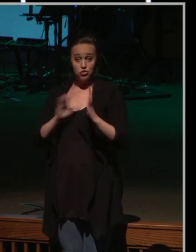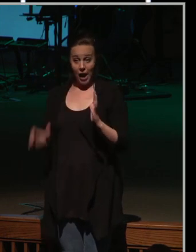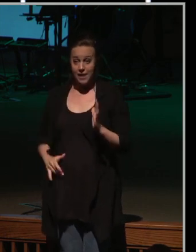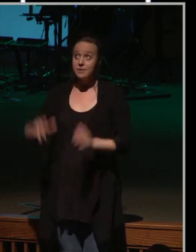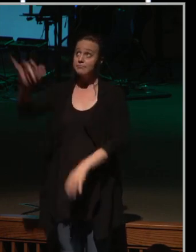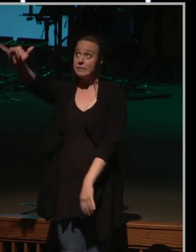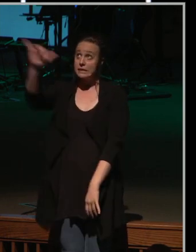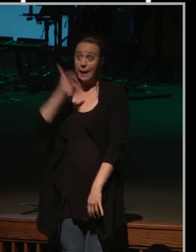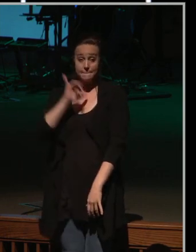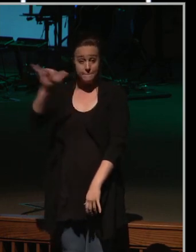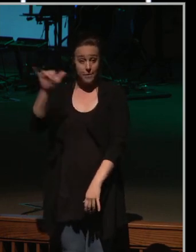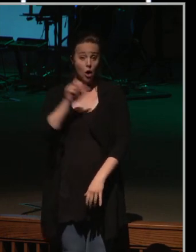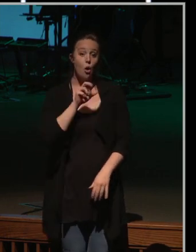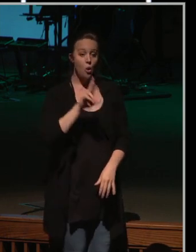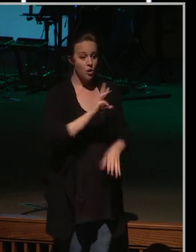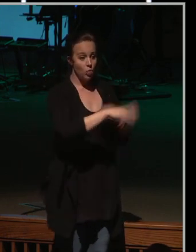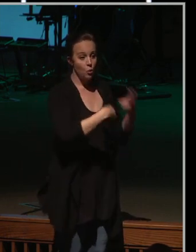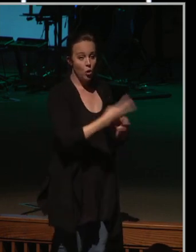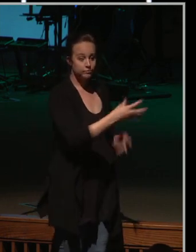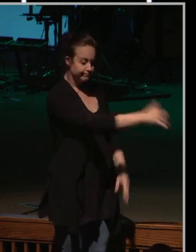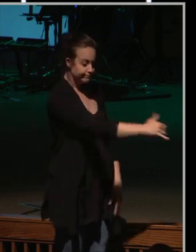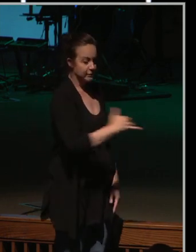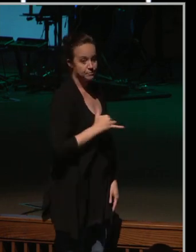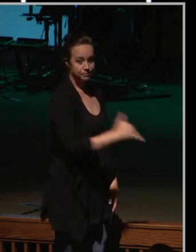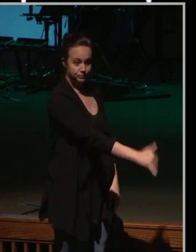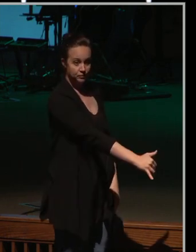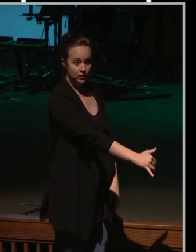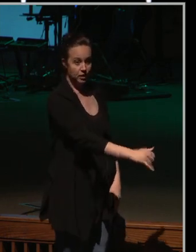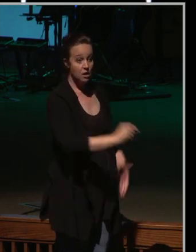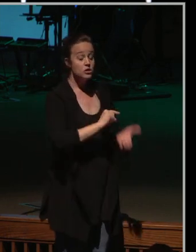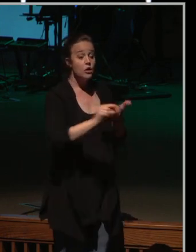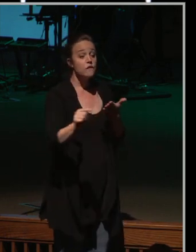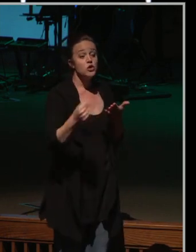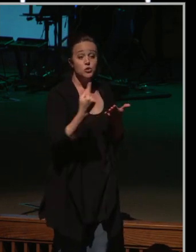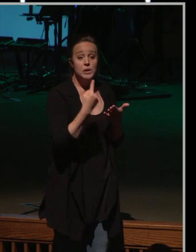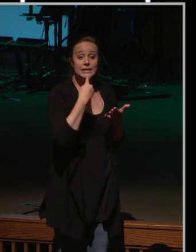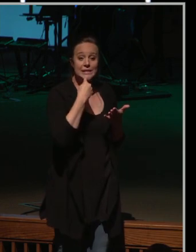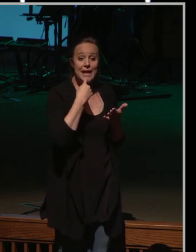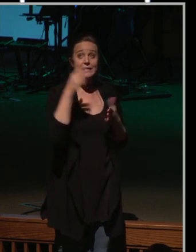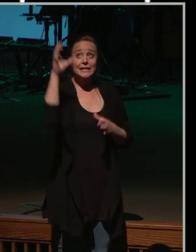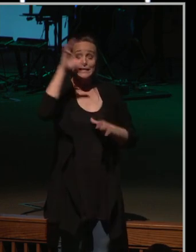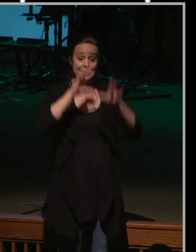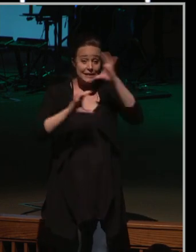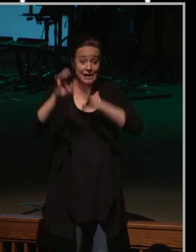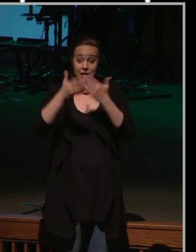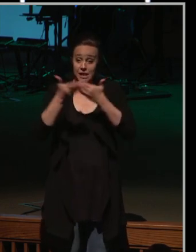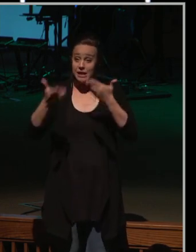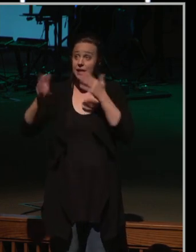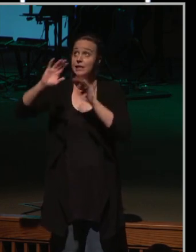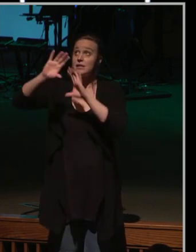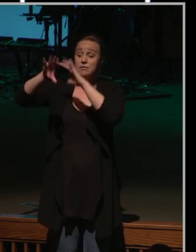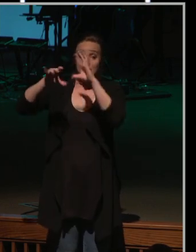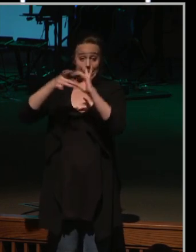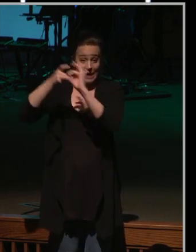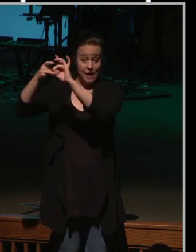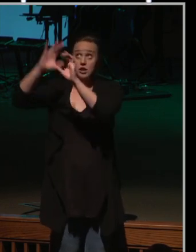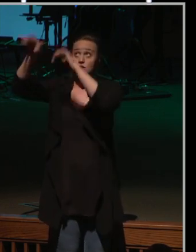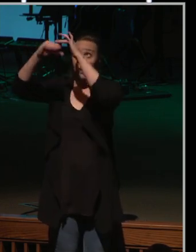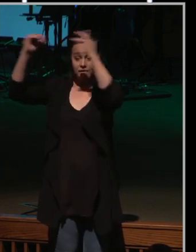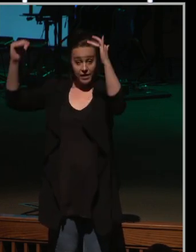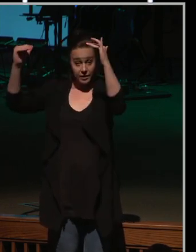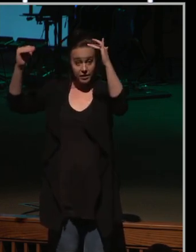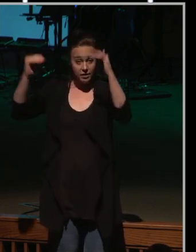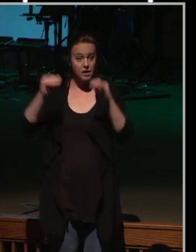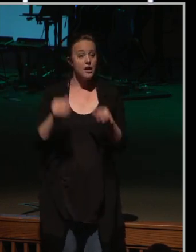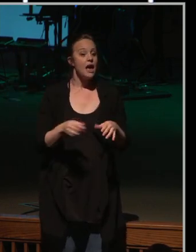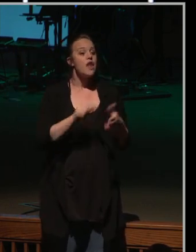valuable. In fact, Paul says this twice. Once in verse 1, he says, seek the things that are above, and then in verse 2, he says, set your mind on